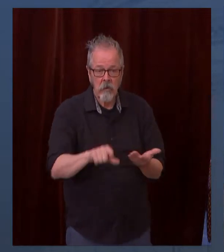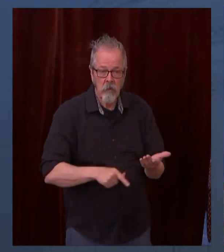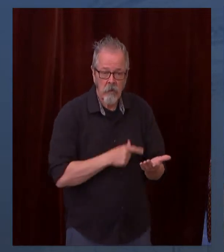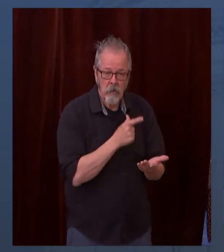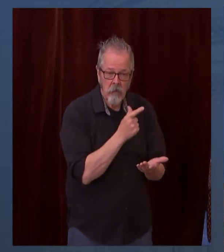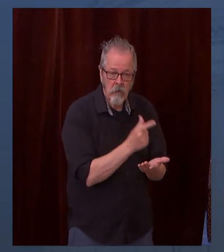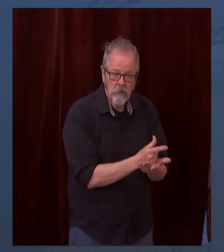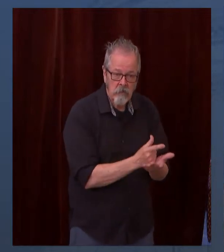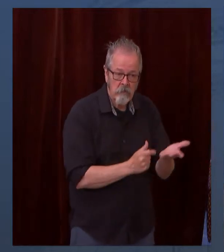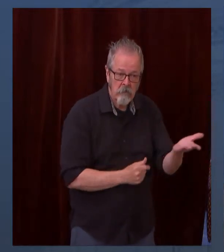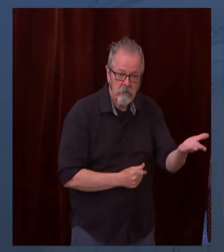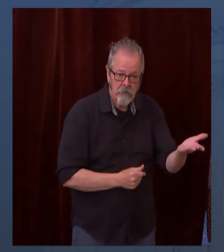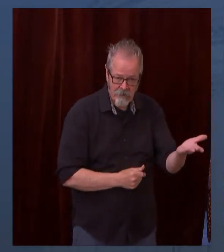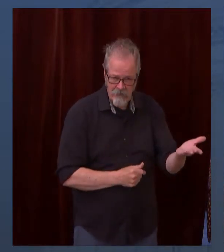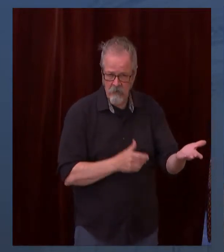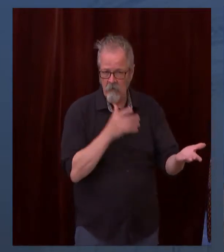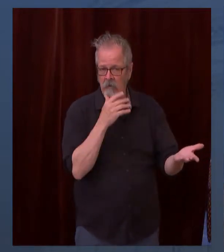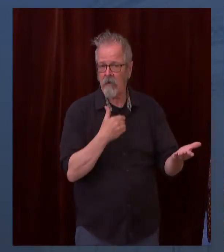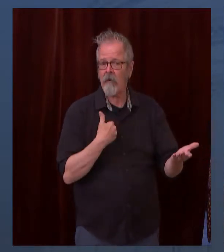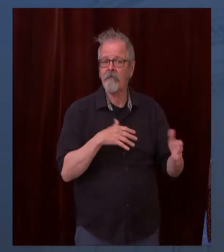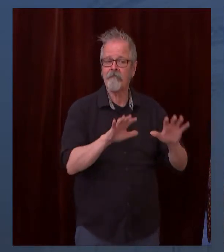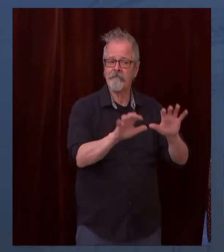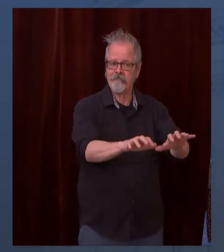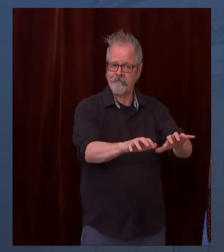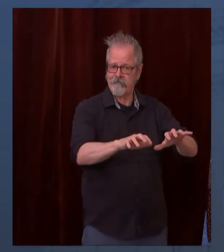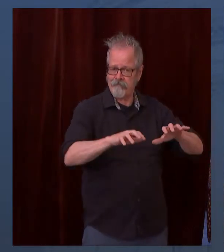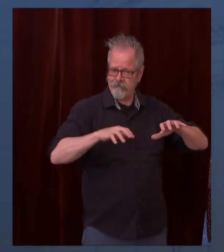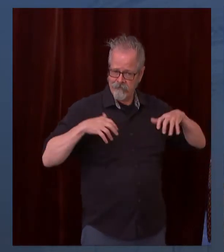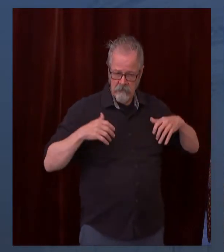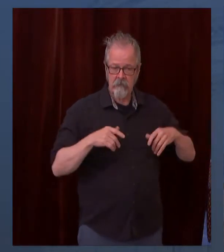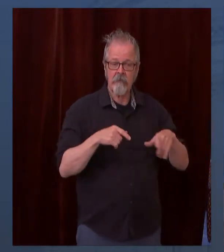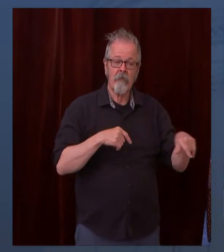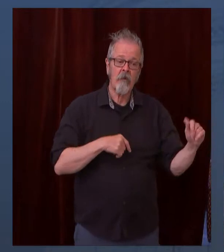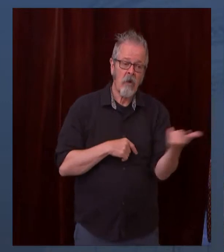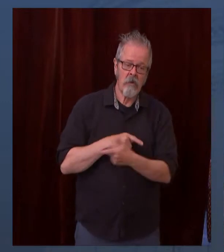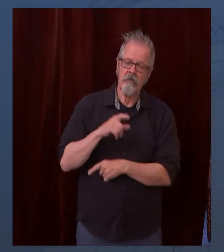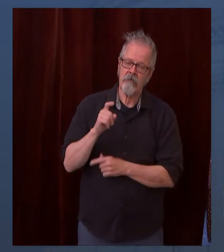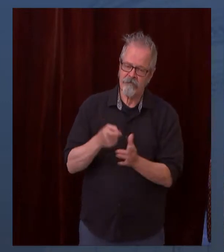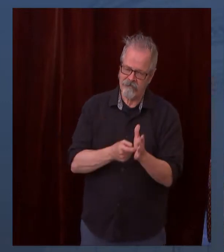ceremonies. There will also be changes for religious organizations